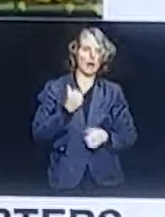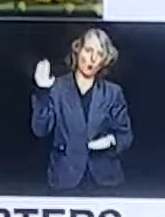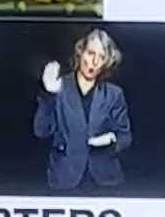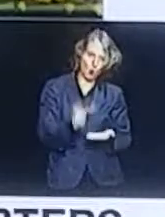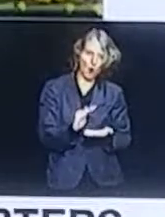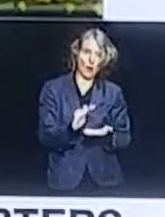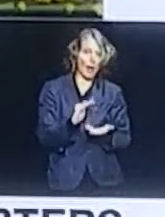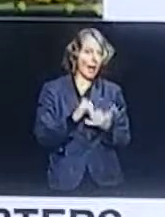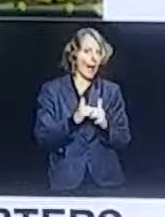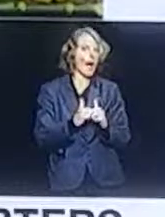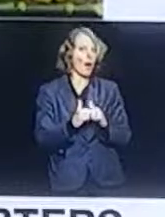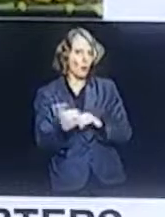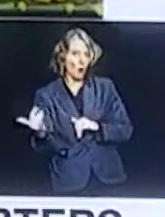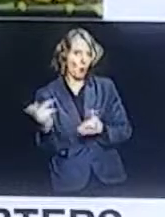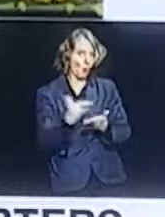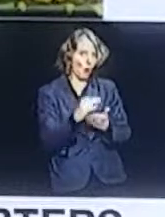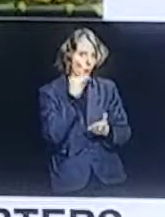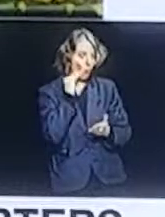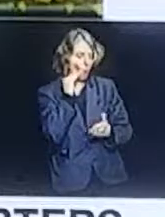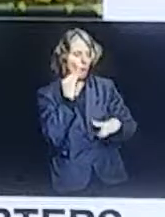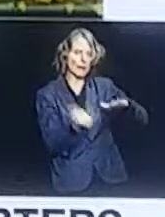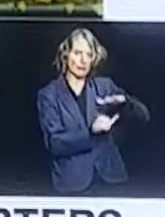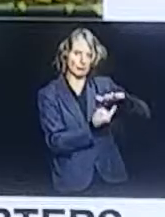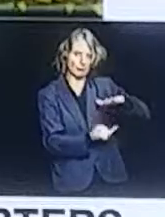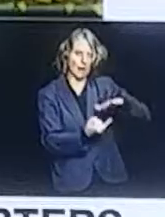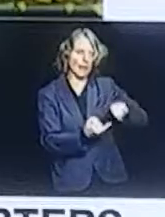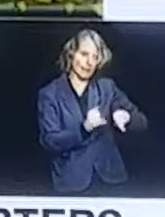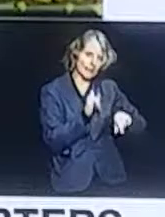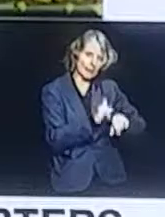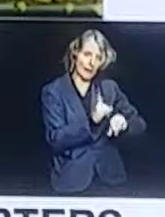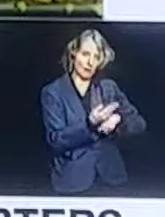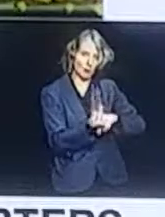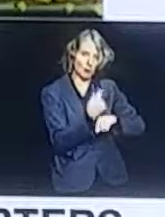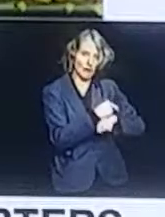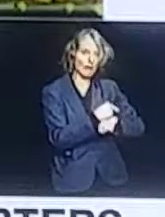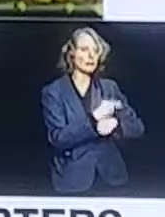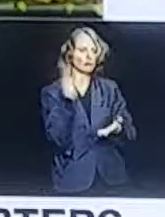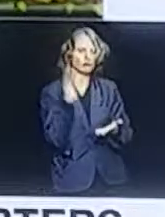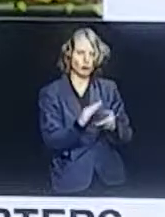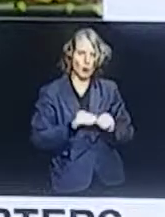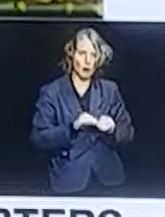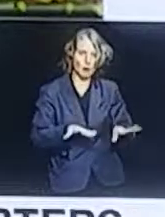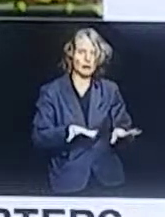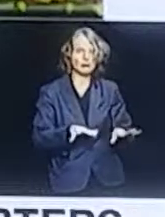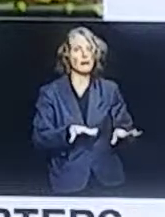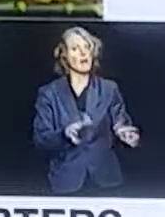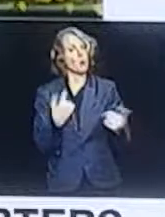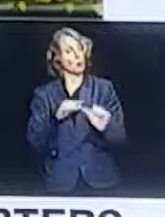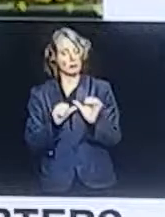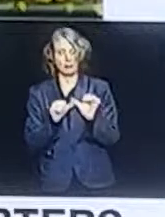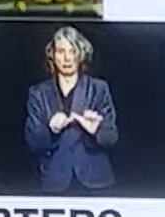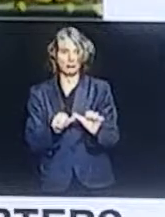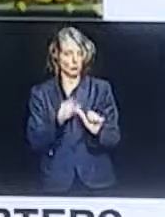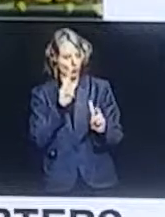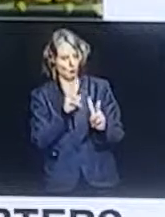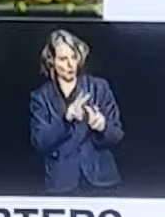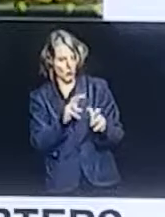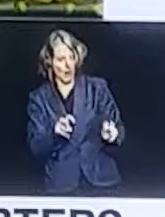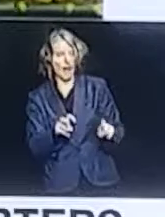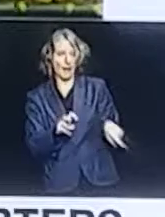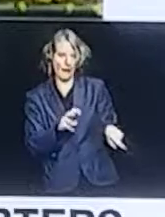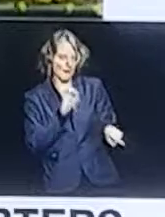need to continue to strengthen those measures. We strengthened the quarantine penalties and fines and the follow-ups to make sure that people are